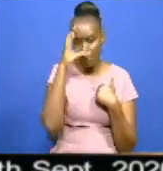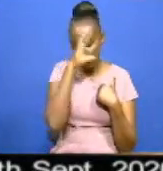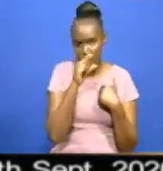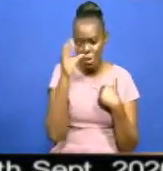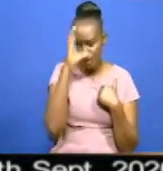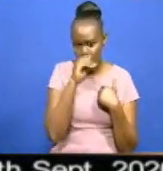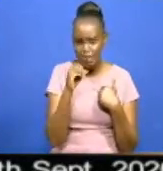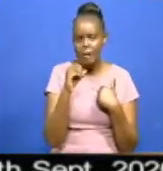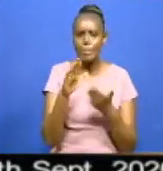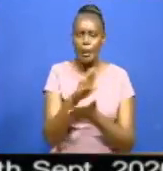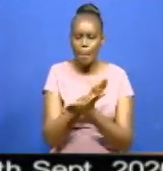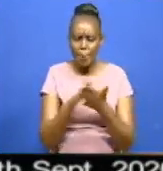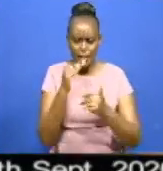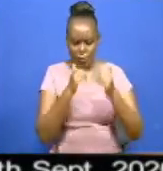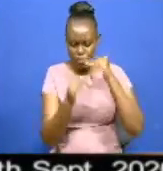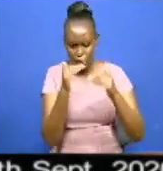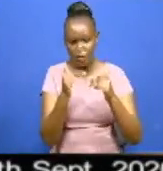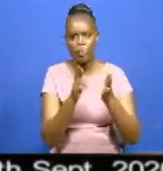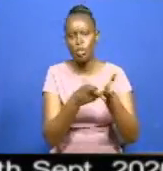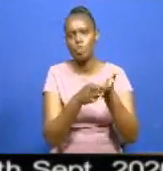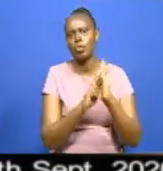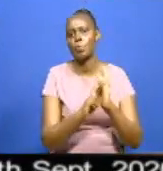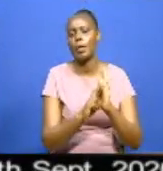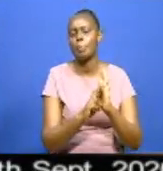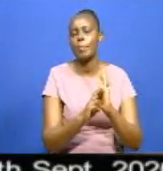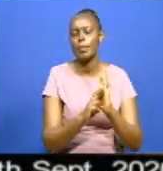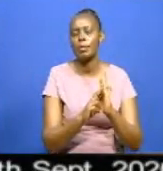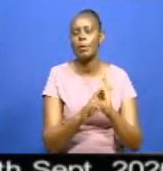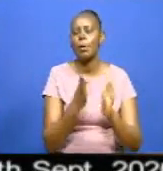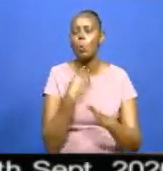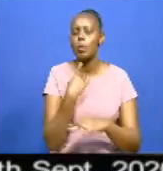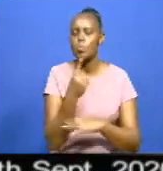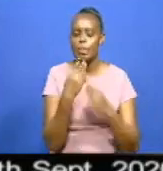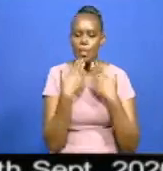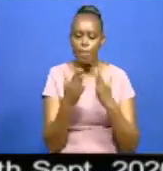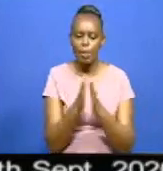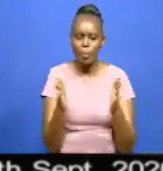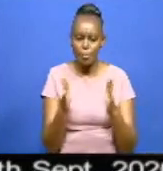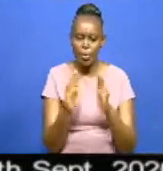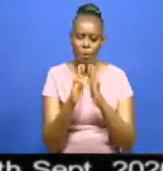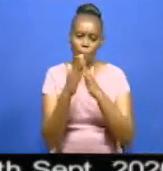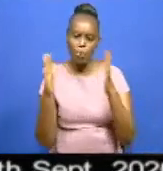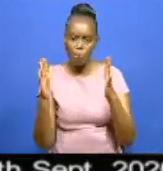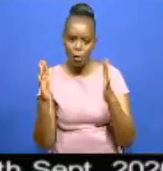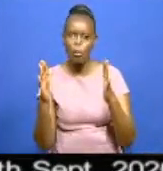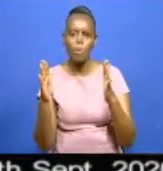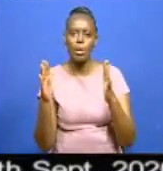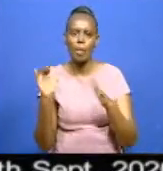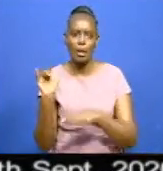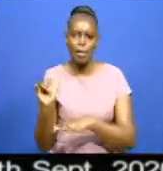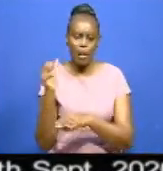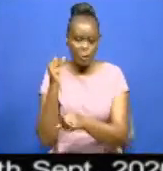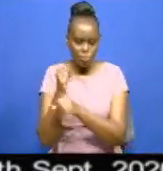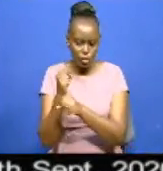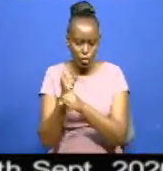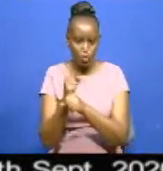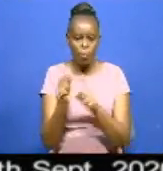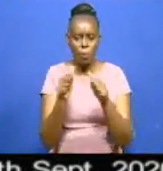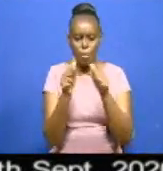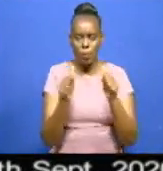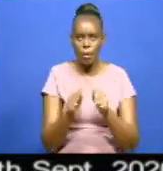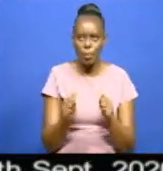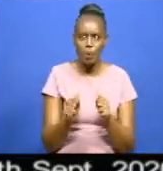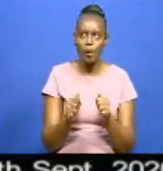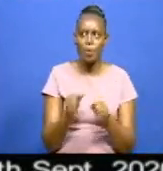the basic qualification requirement, I want to say thank you very much and congratulations for that job well done. Finally,